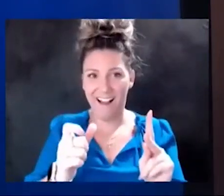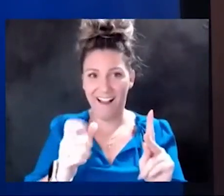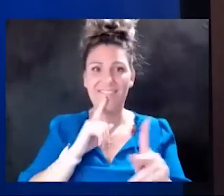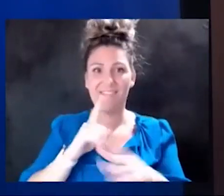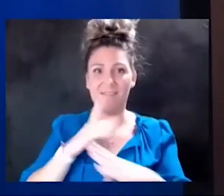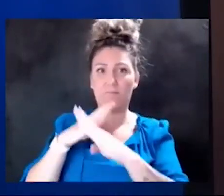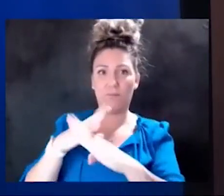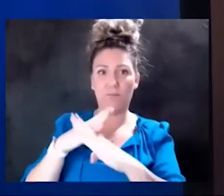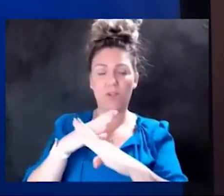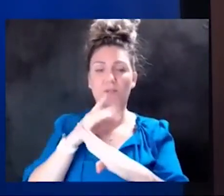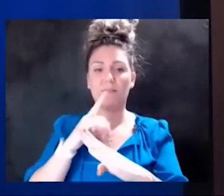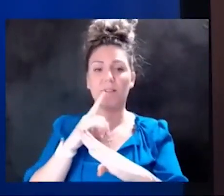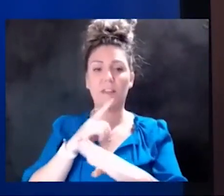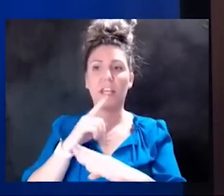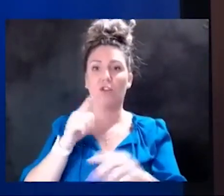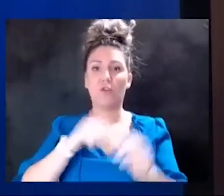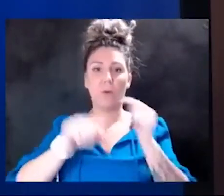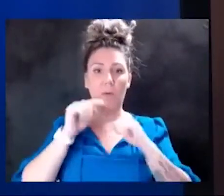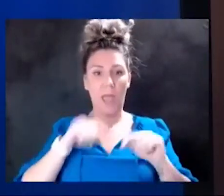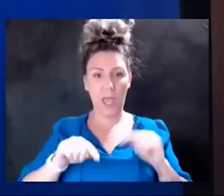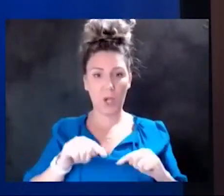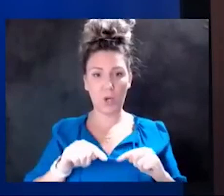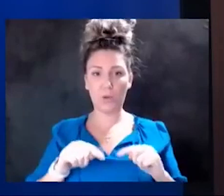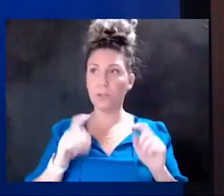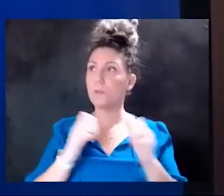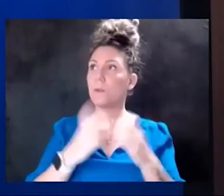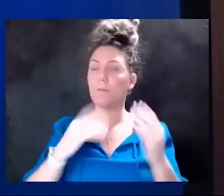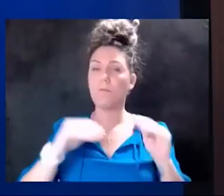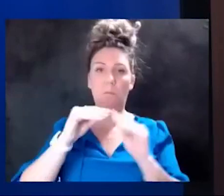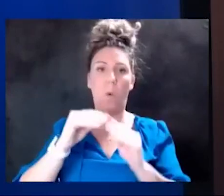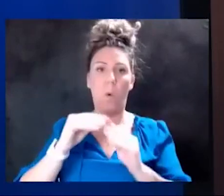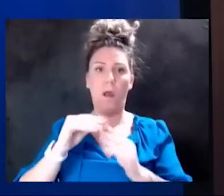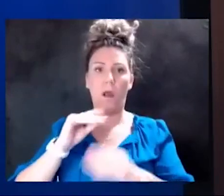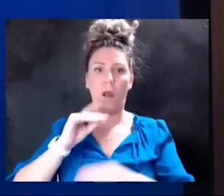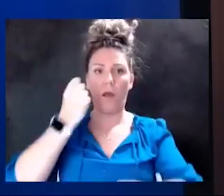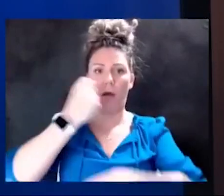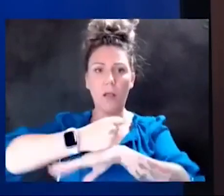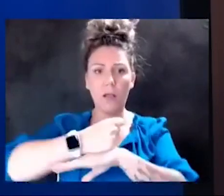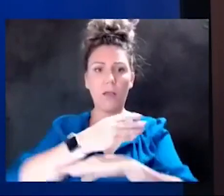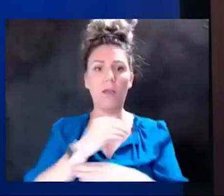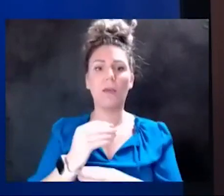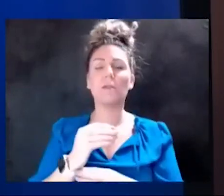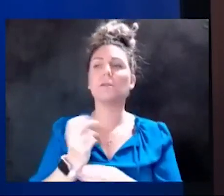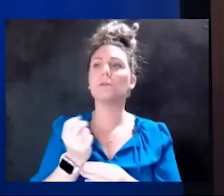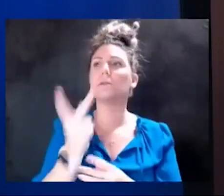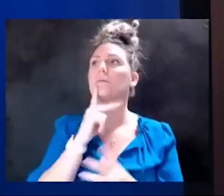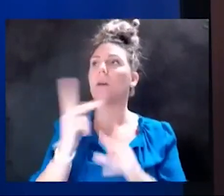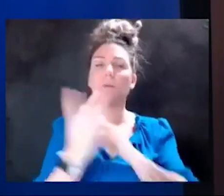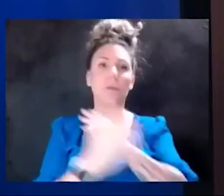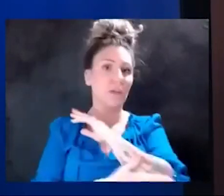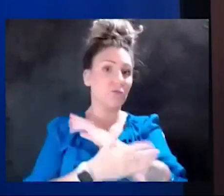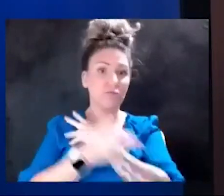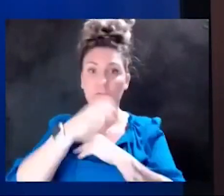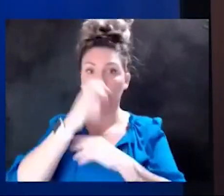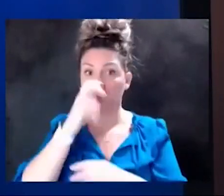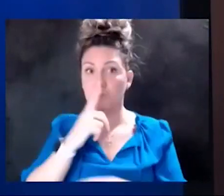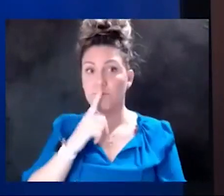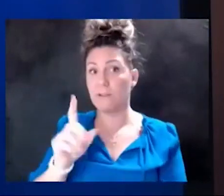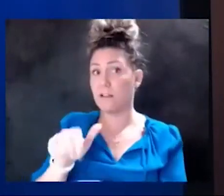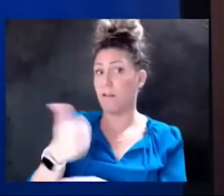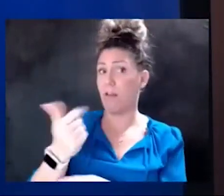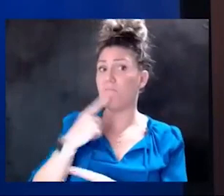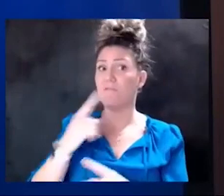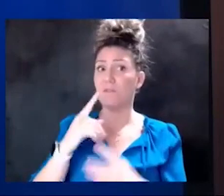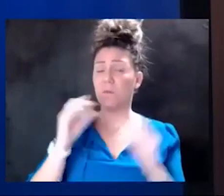go backwards into having more lockdowns. Some countries have had very stringent lockdowns. Some countries are having no-fly zones